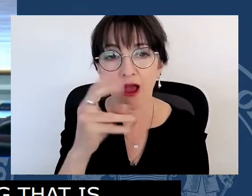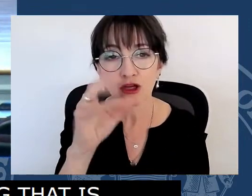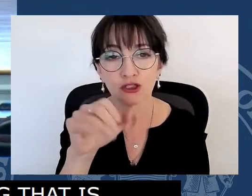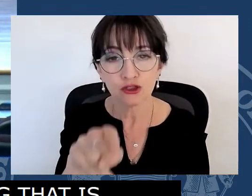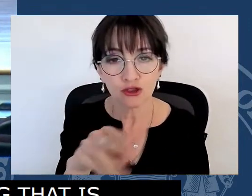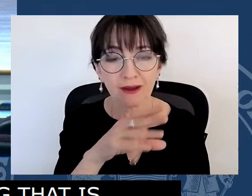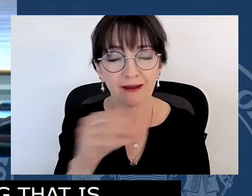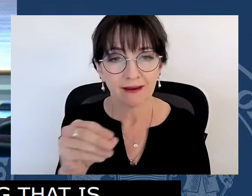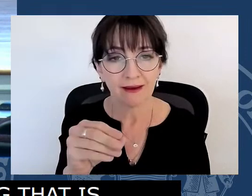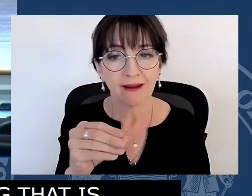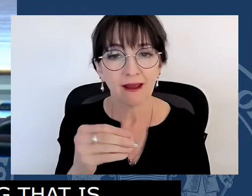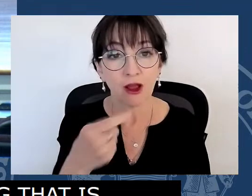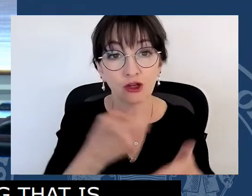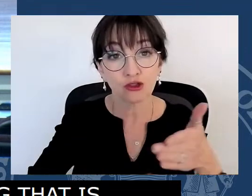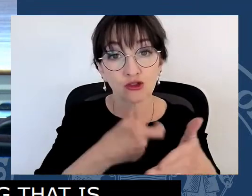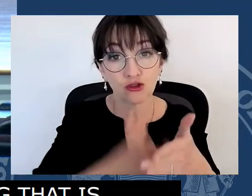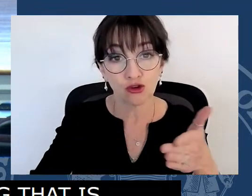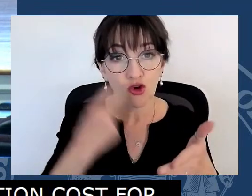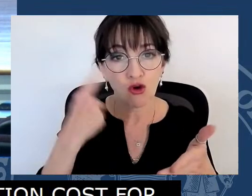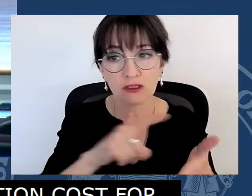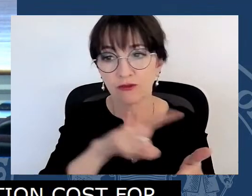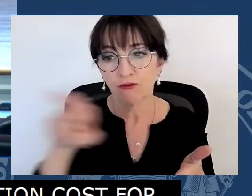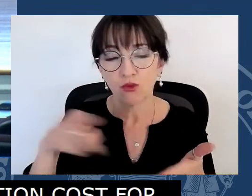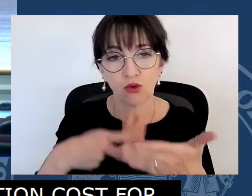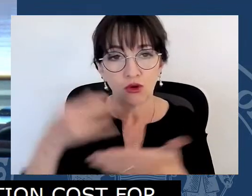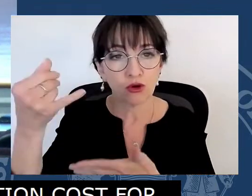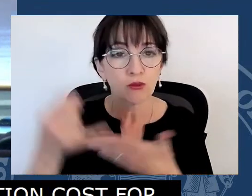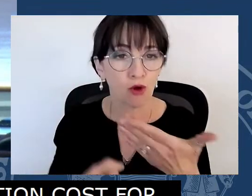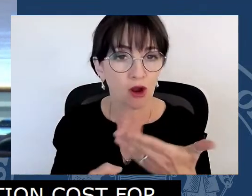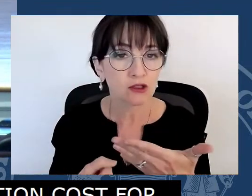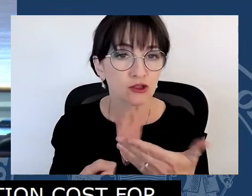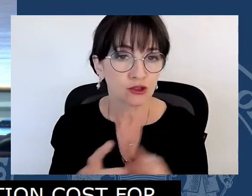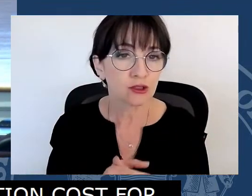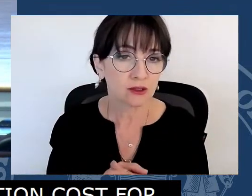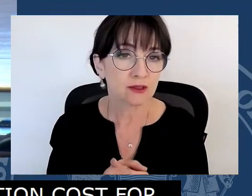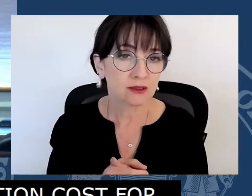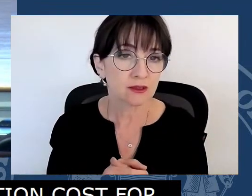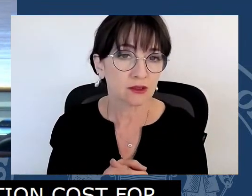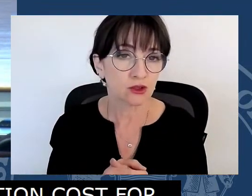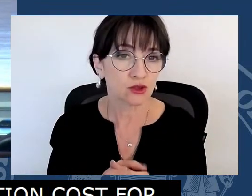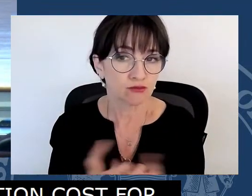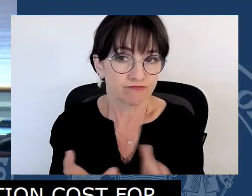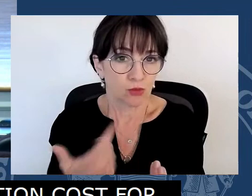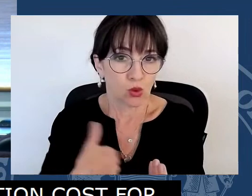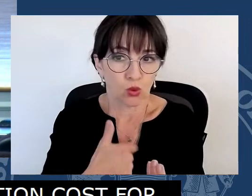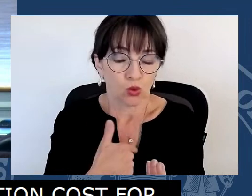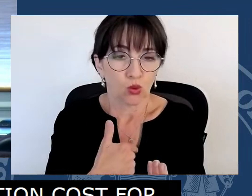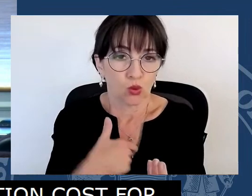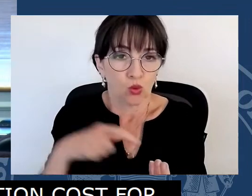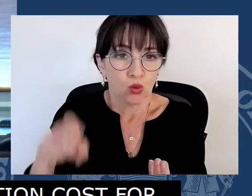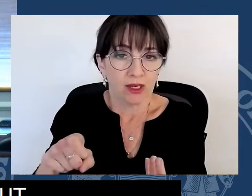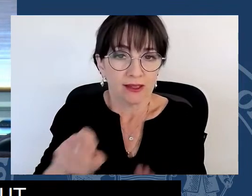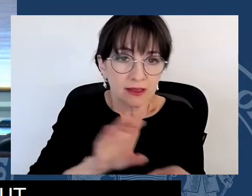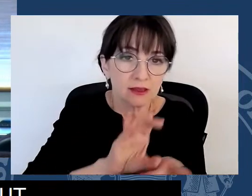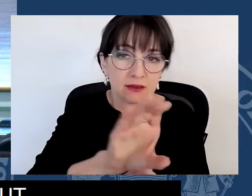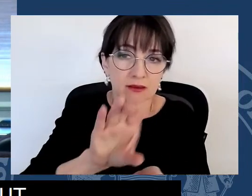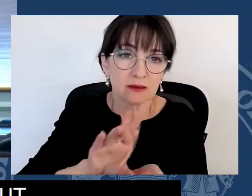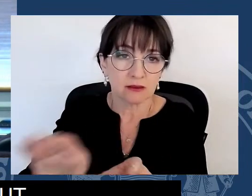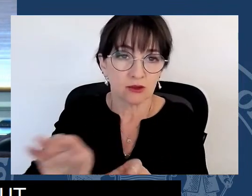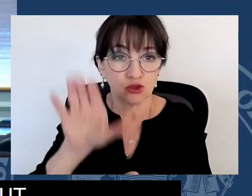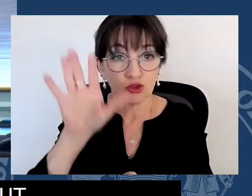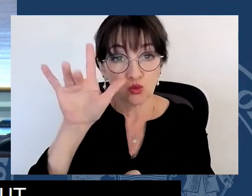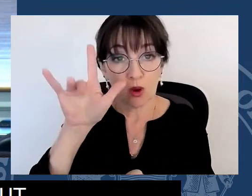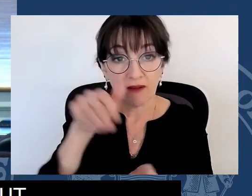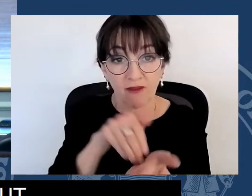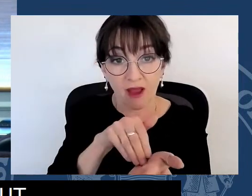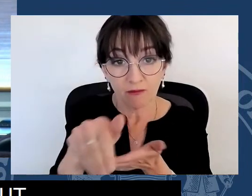capital projects. So we've had to put significantly more, I want to say 25 million or more in this budget